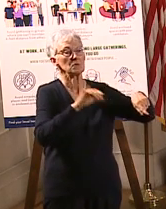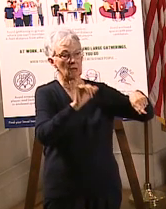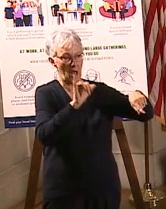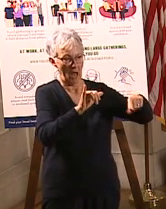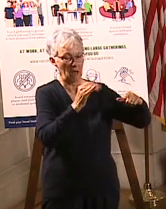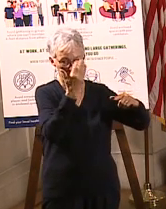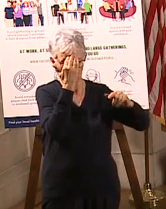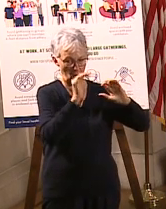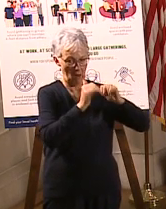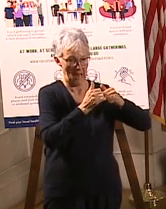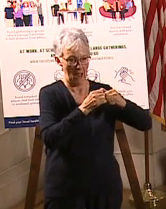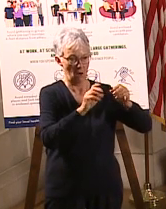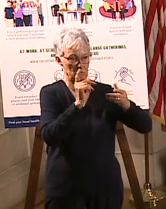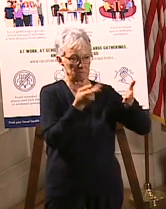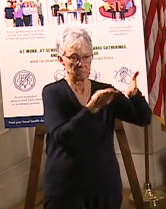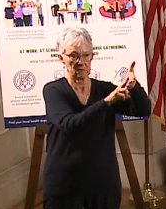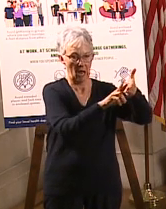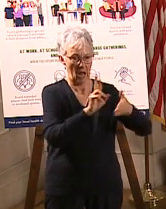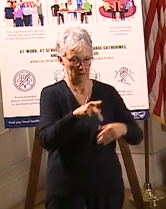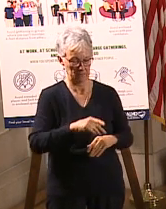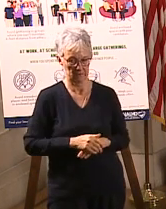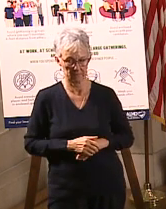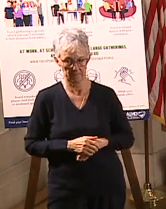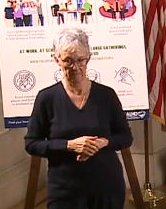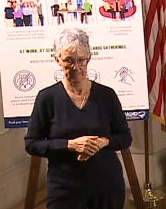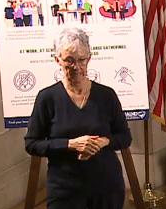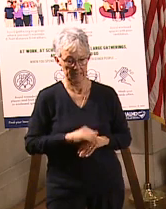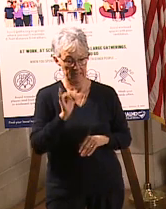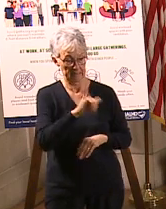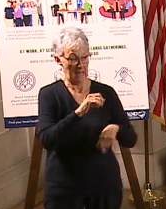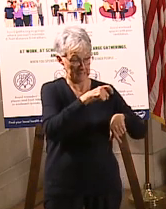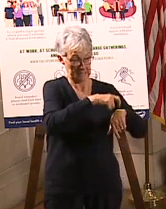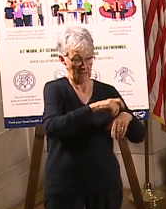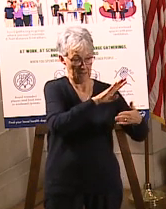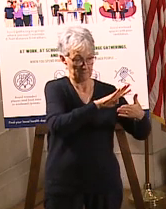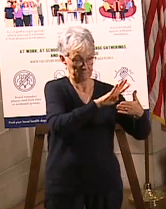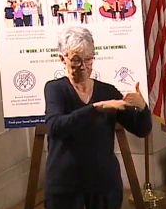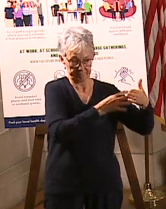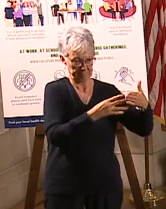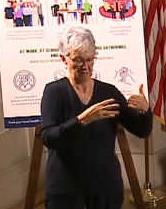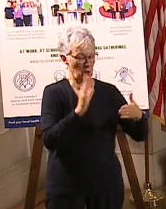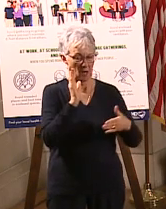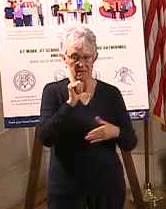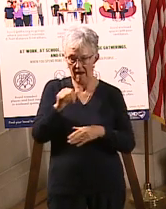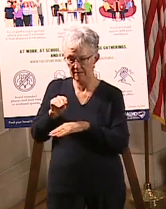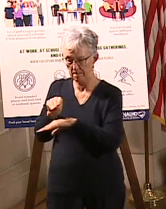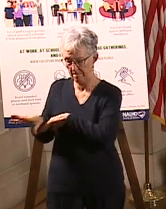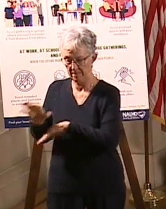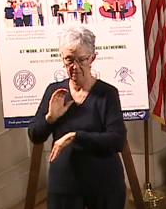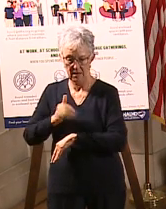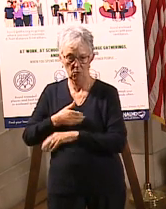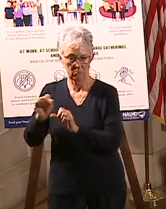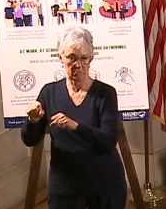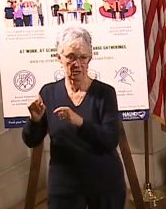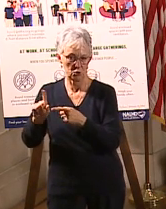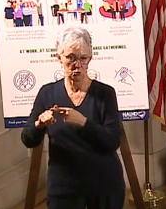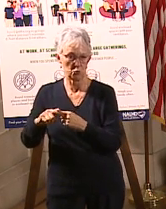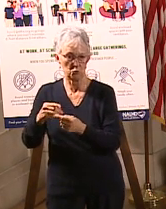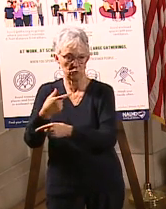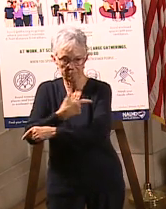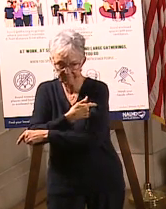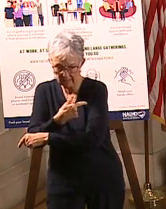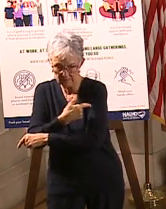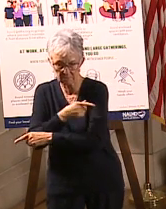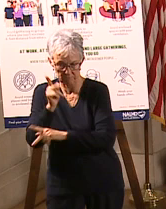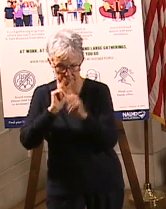very soon. This timeline will not hinder our ability to get vaccines in arms. After healthcare and long-term care residents